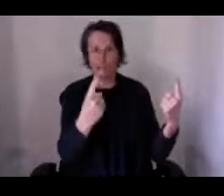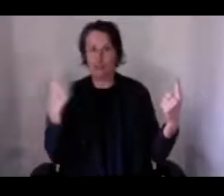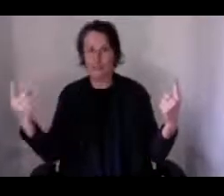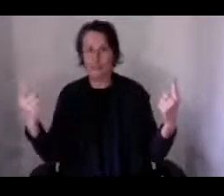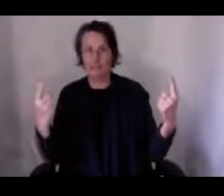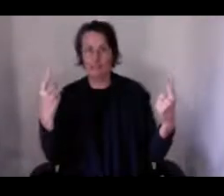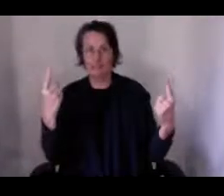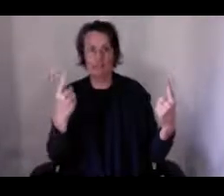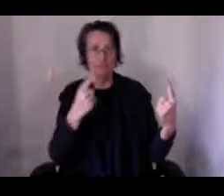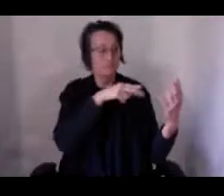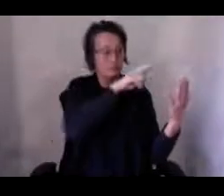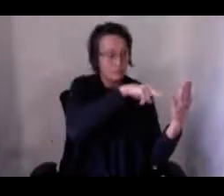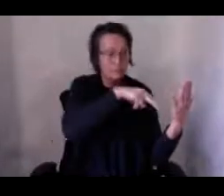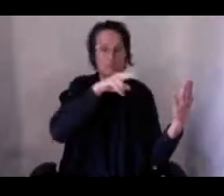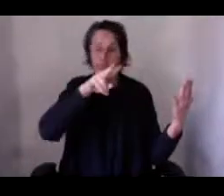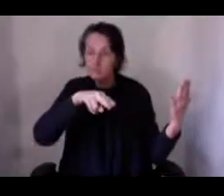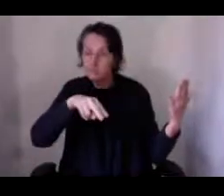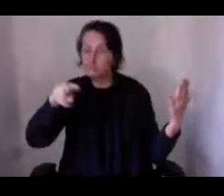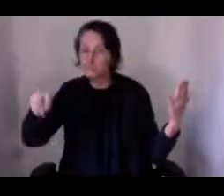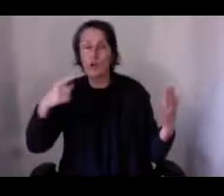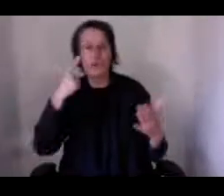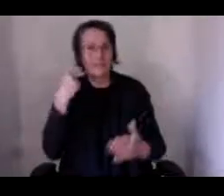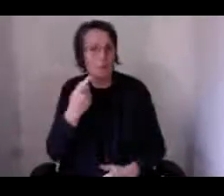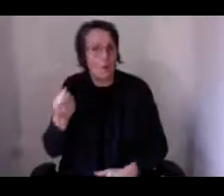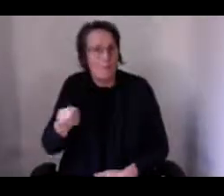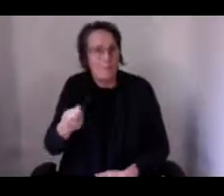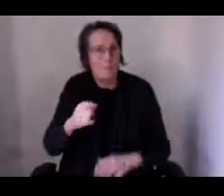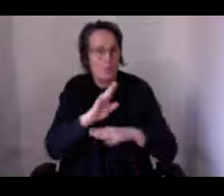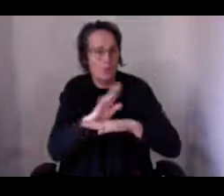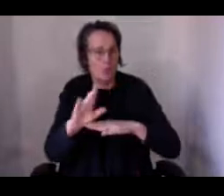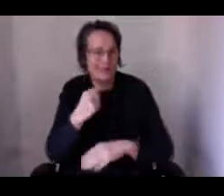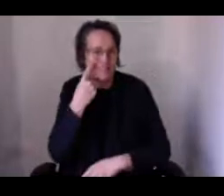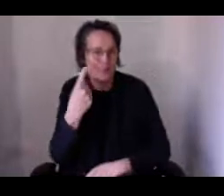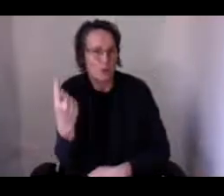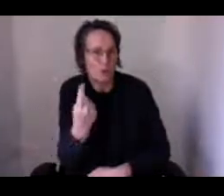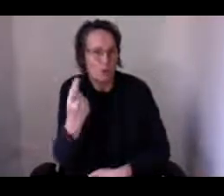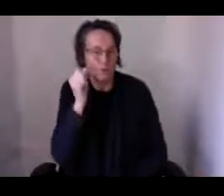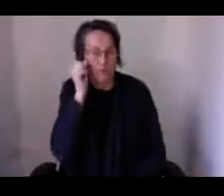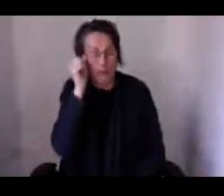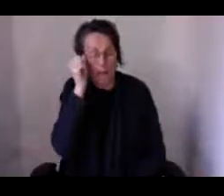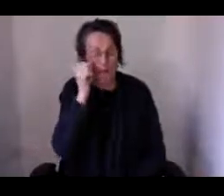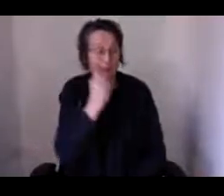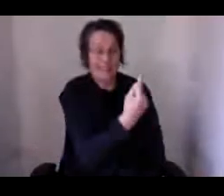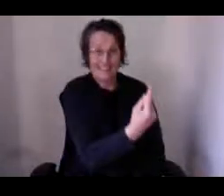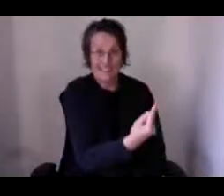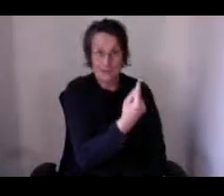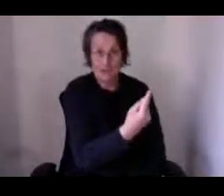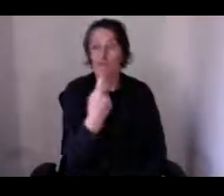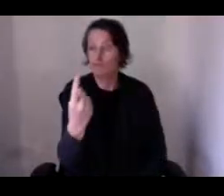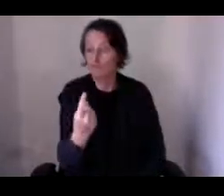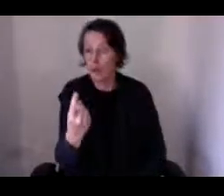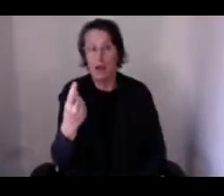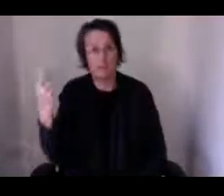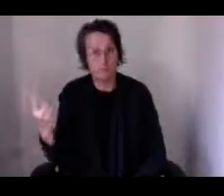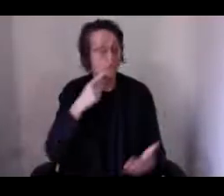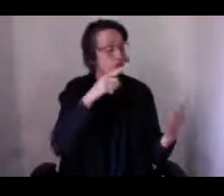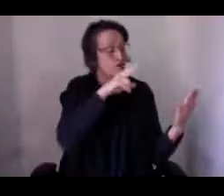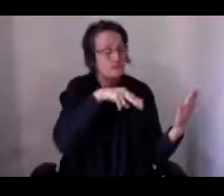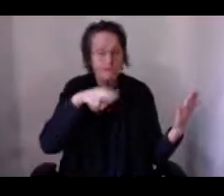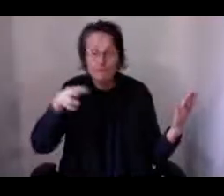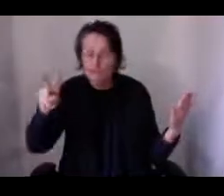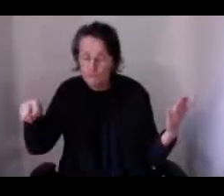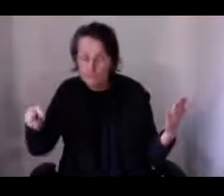see who are the members of those boards. So once they've all independently assessed it, stage 2